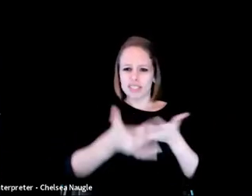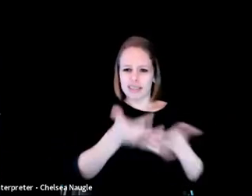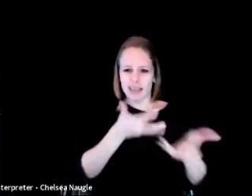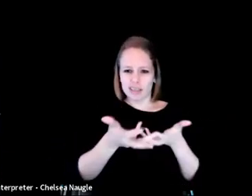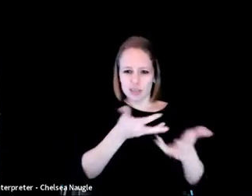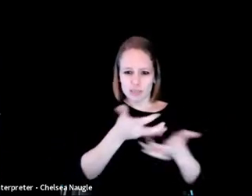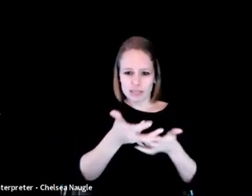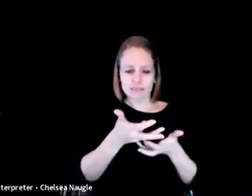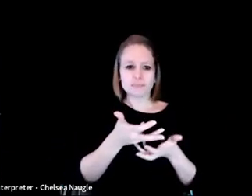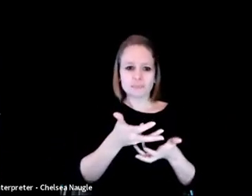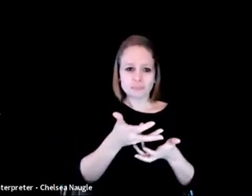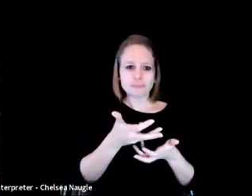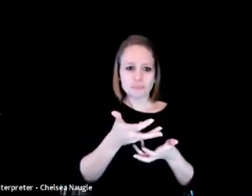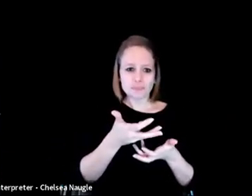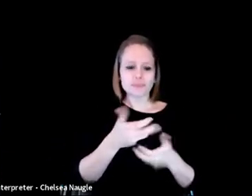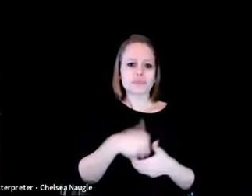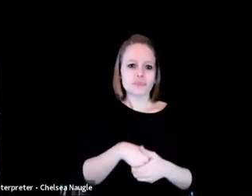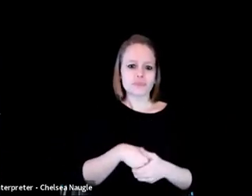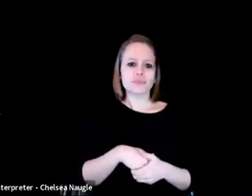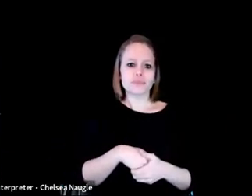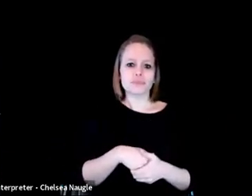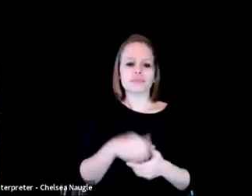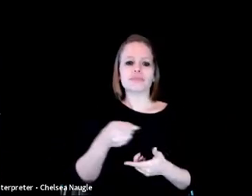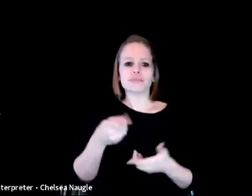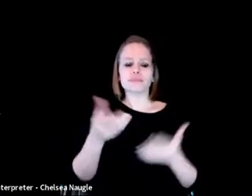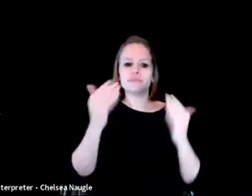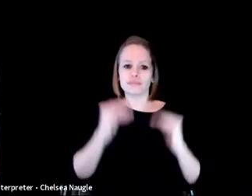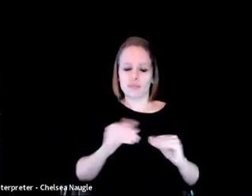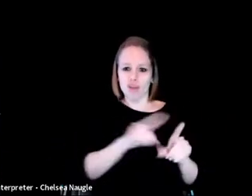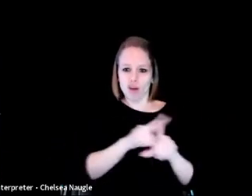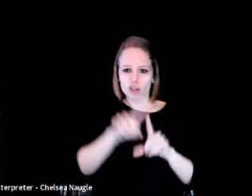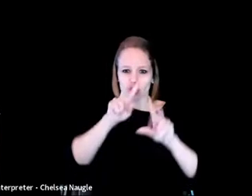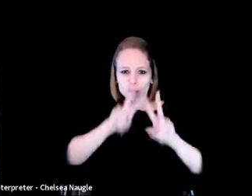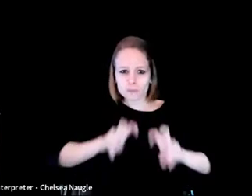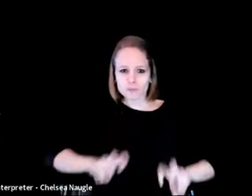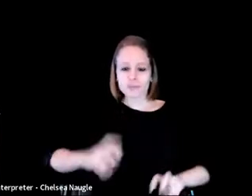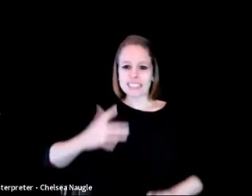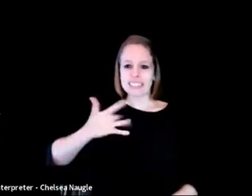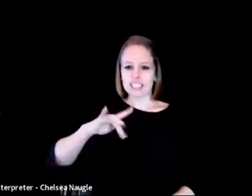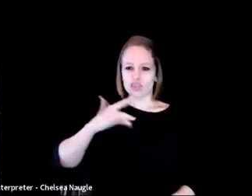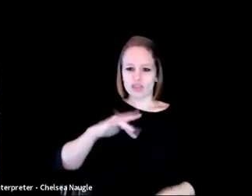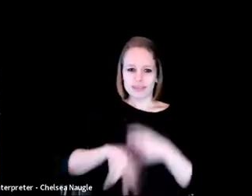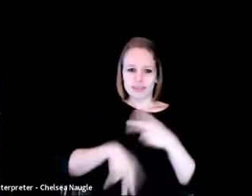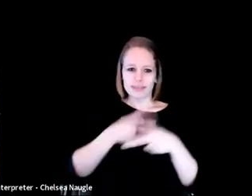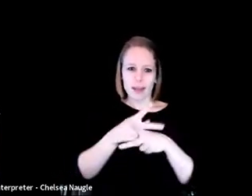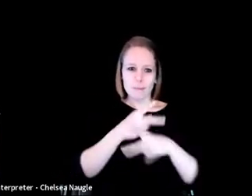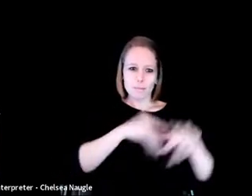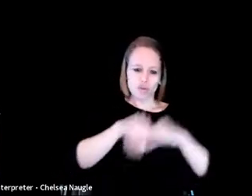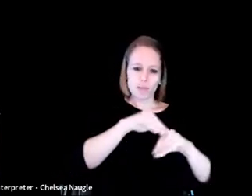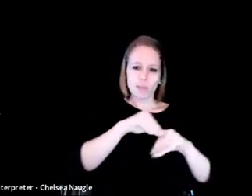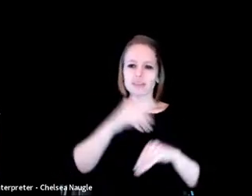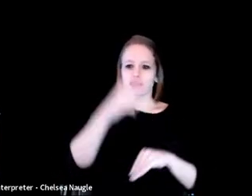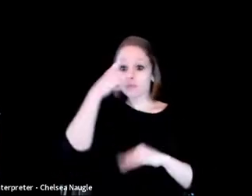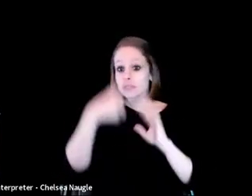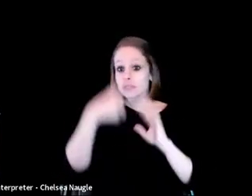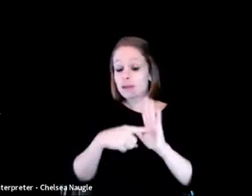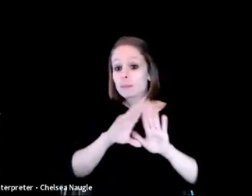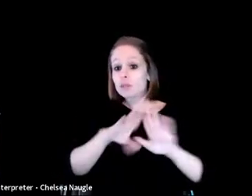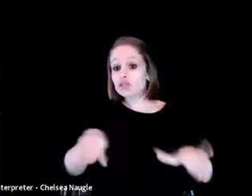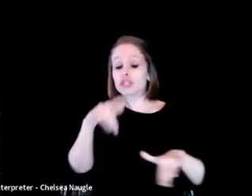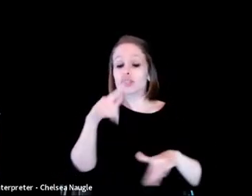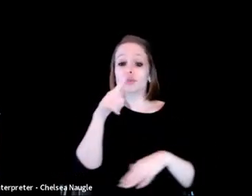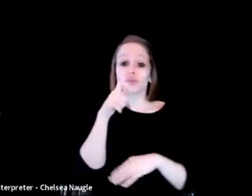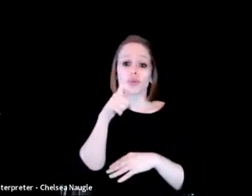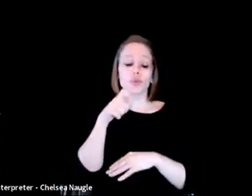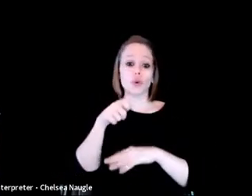developing. They looked at sensory related movements and behaviors. So, students that rock back and forth or flap or